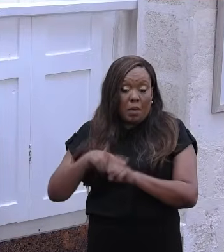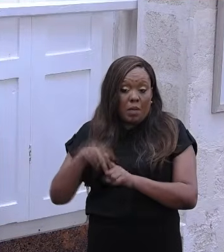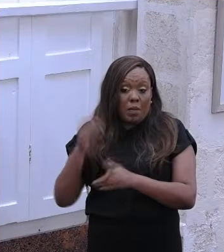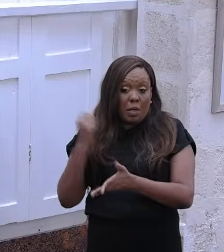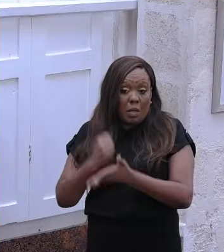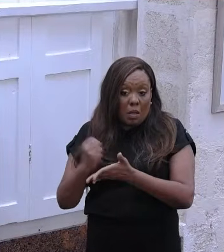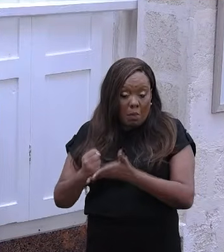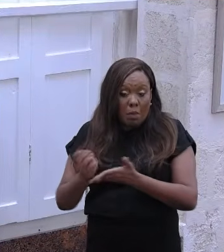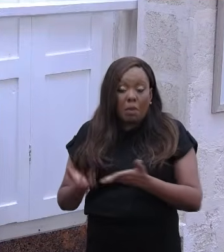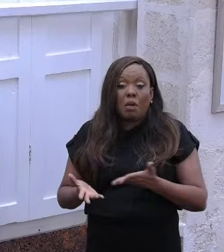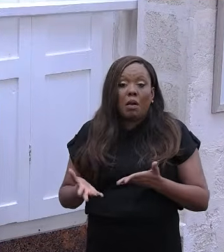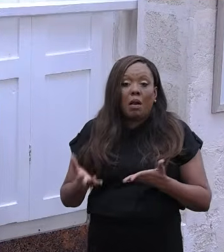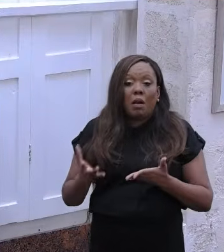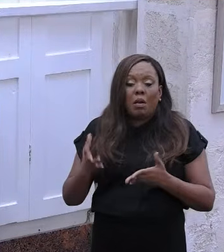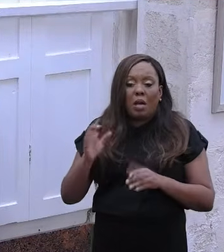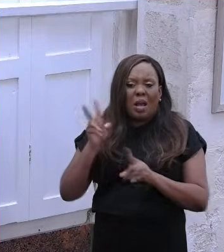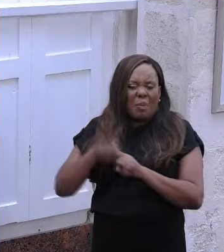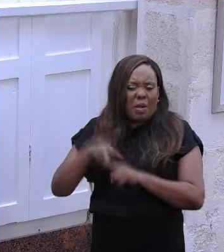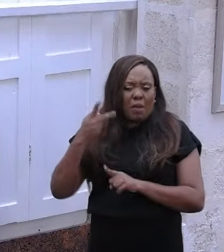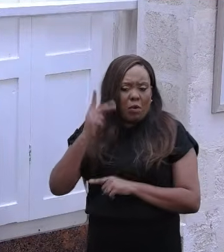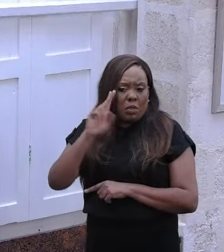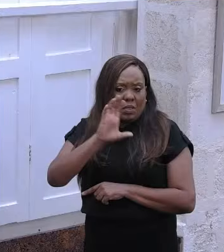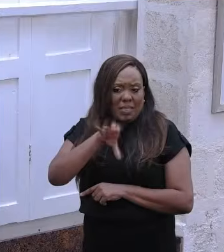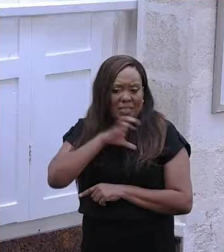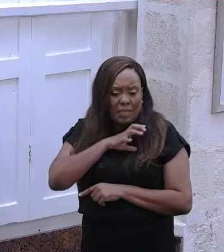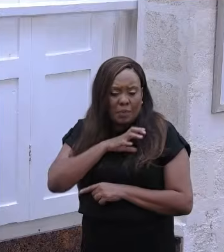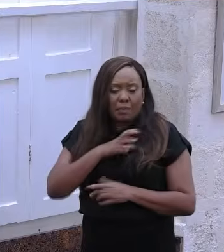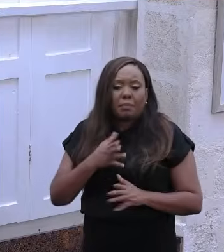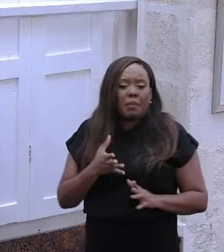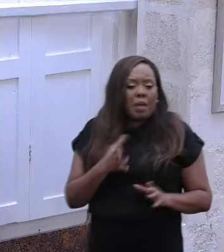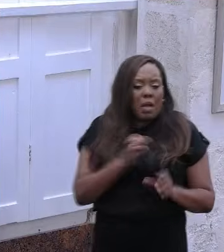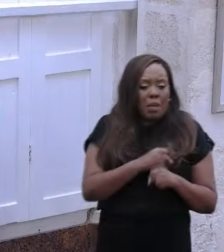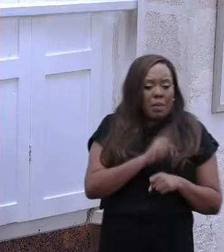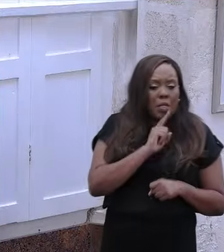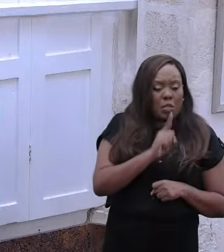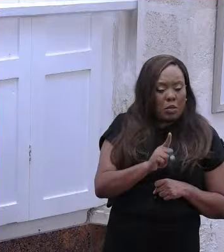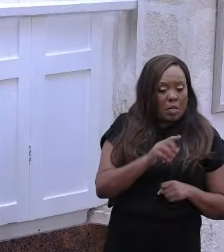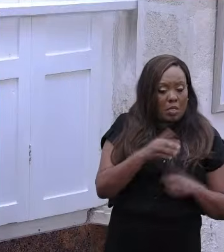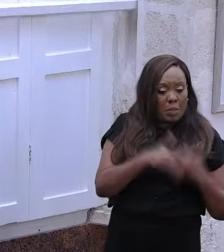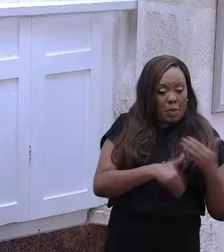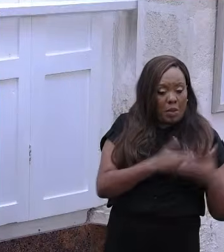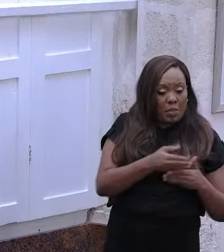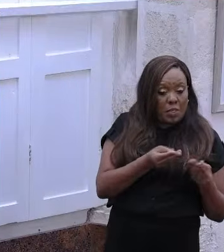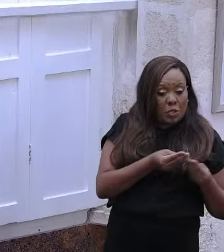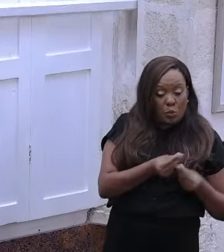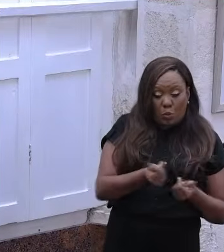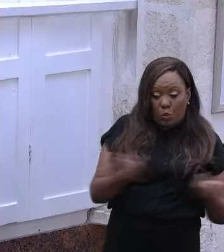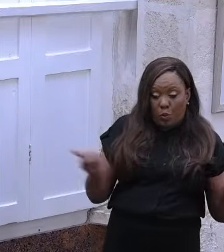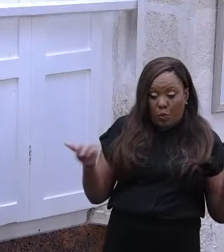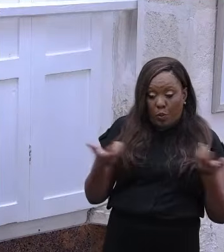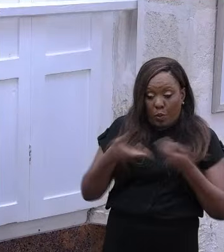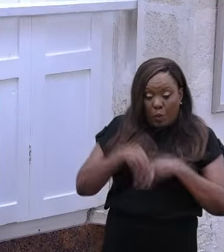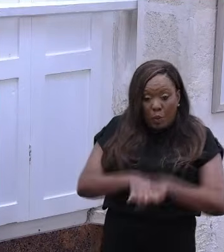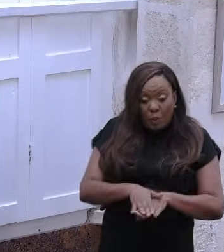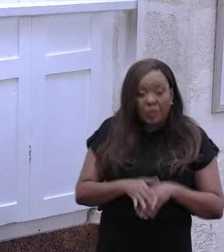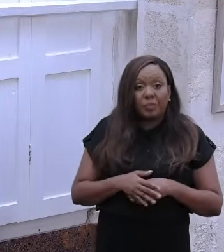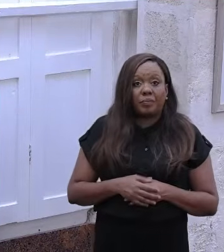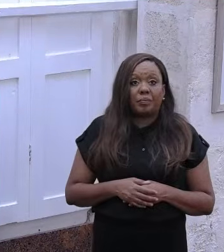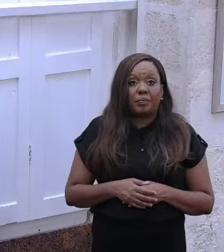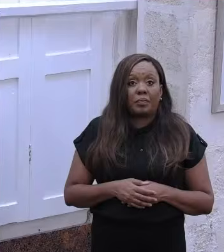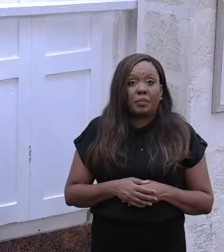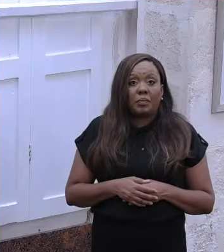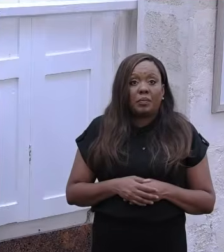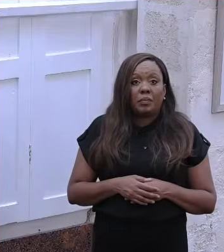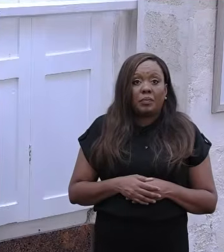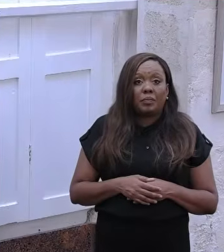don't necessarily allow things that we do not want to have happen. Now, this issue about the CIP, I've